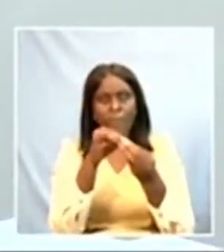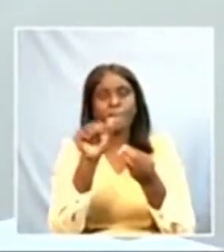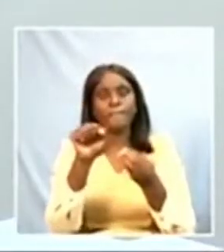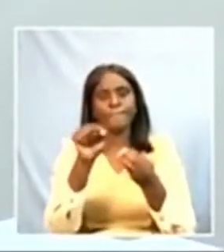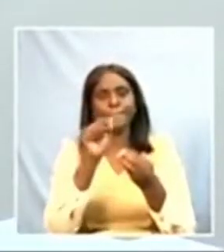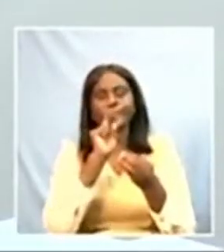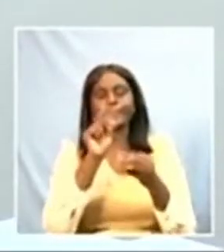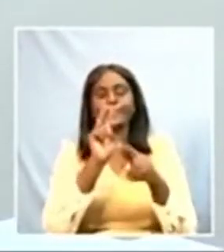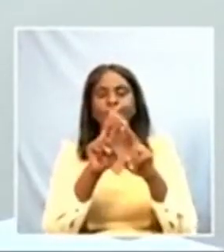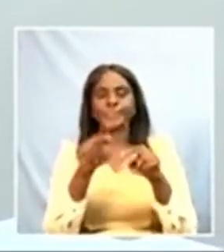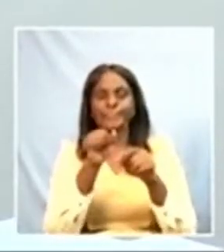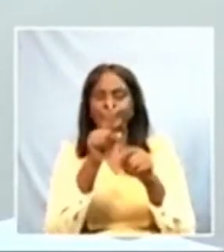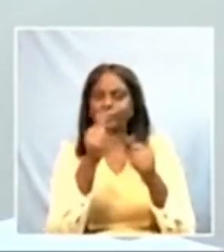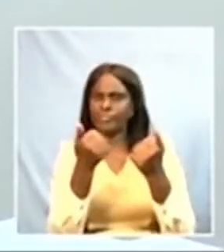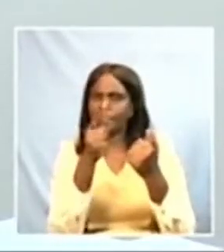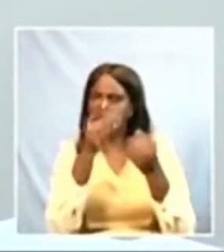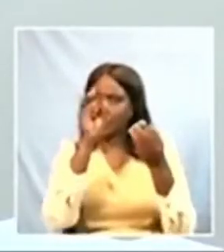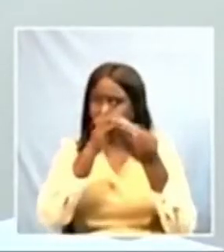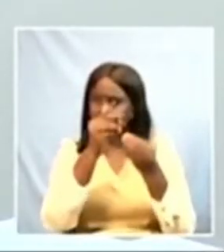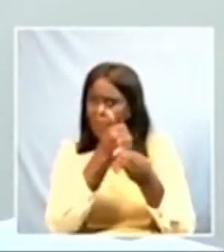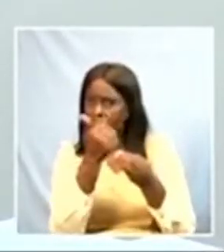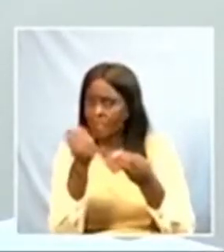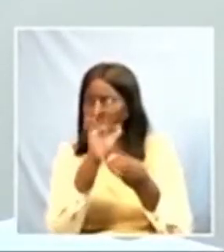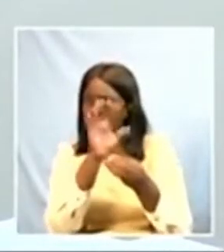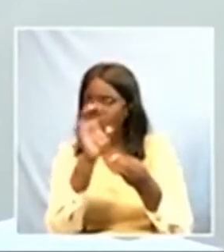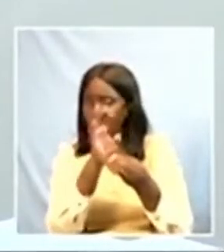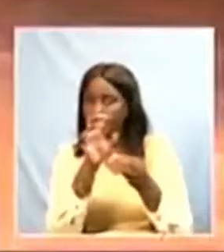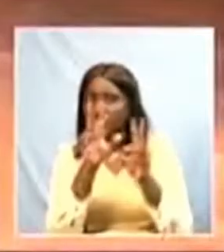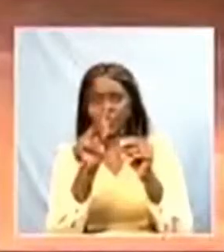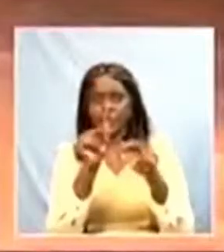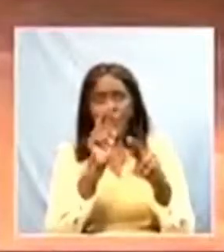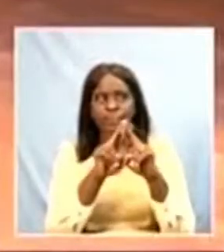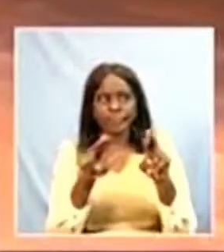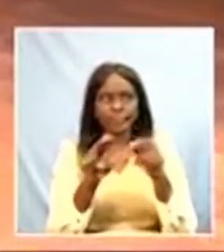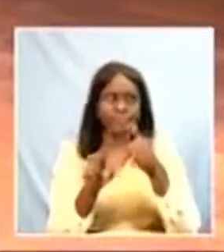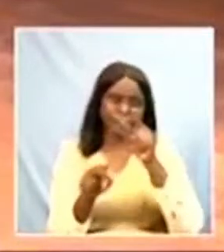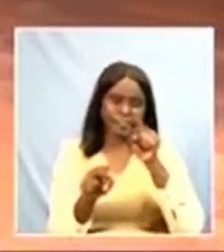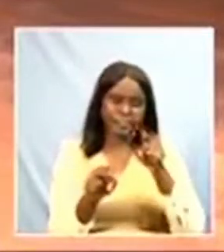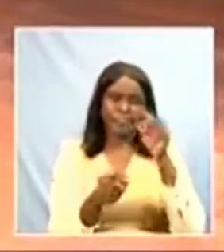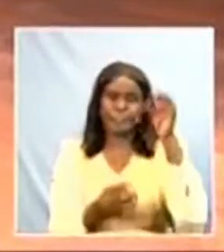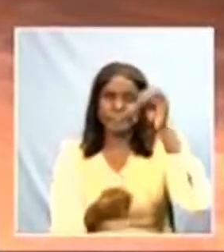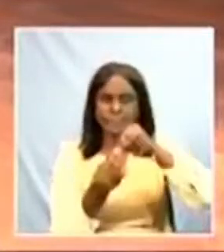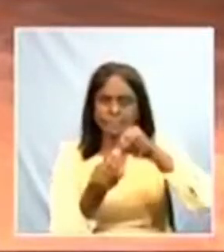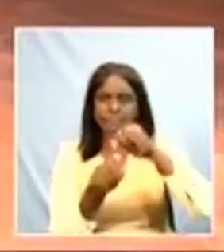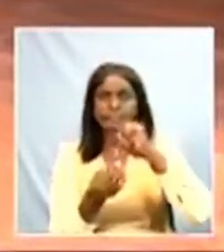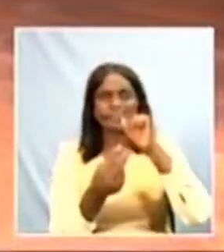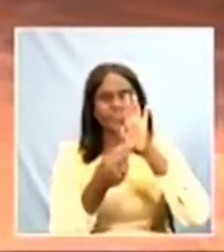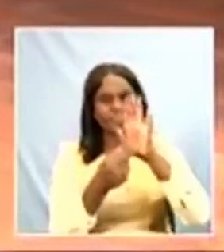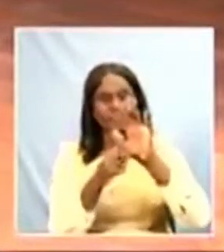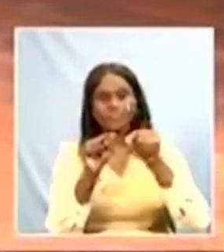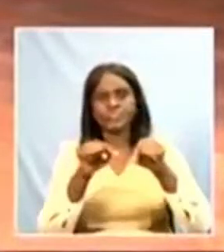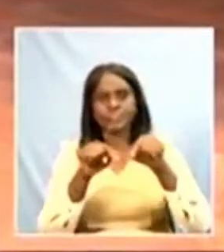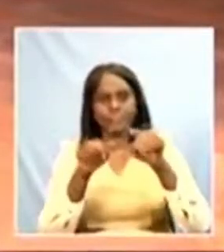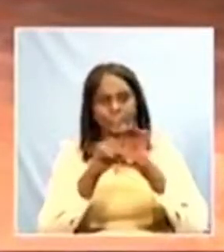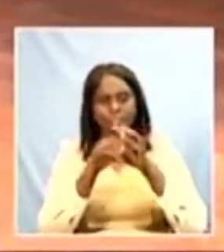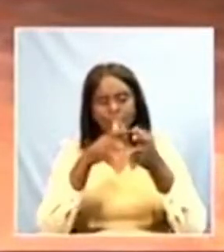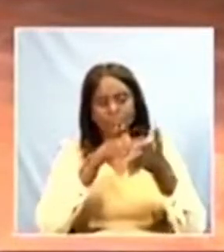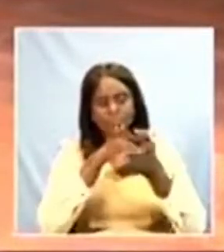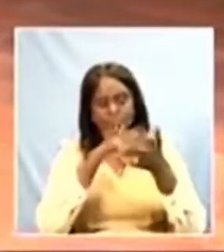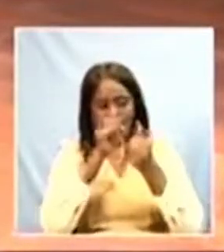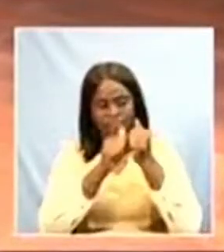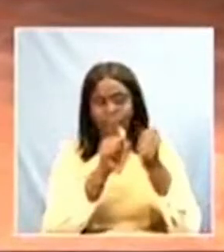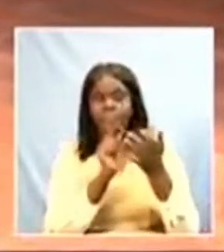Chair. So you are adding another 500. No, Chair. The addition is not indicated on the ledger because this